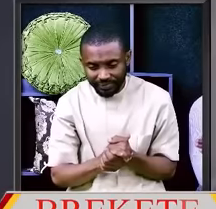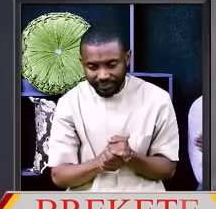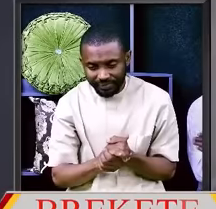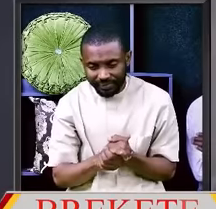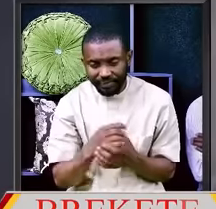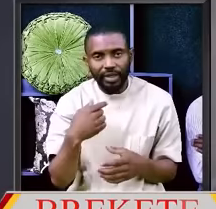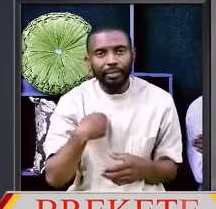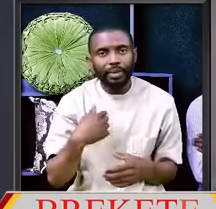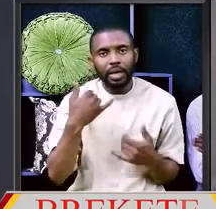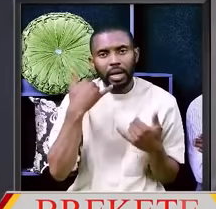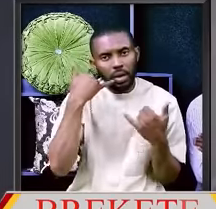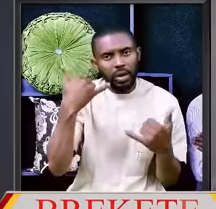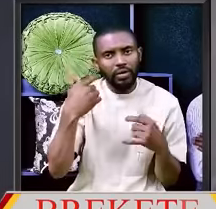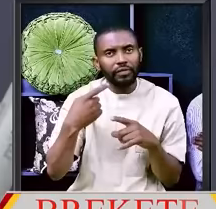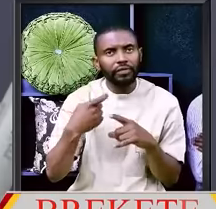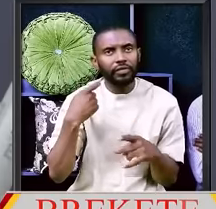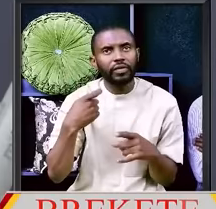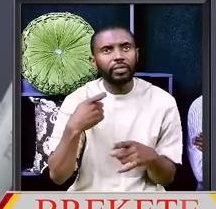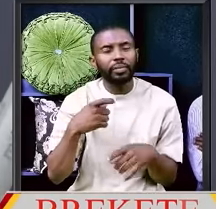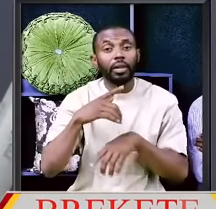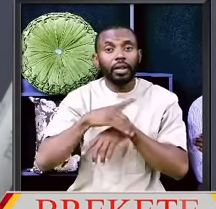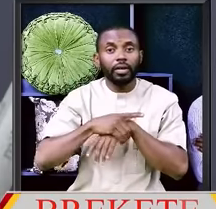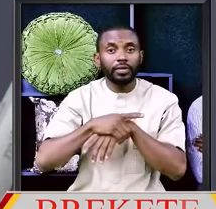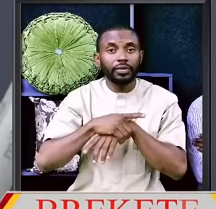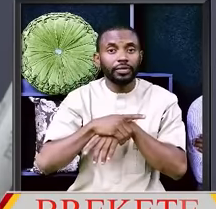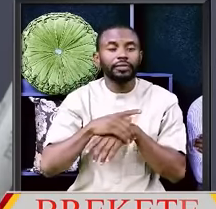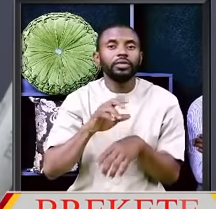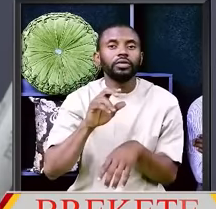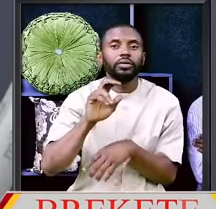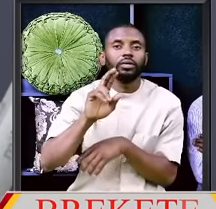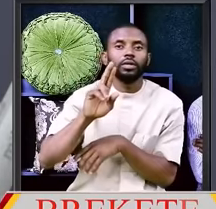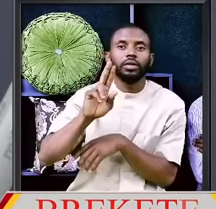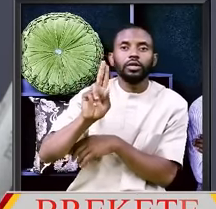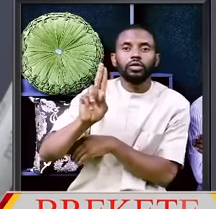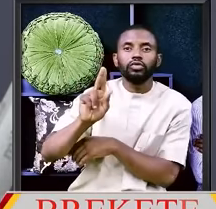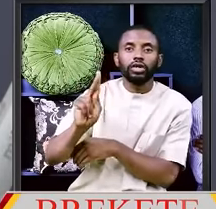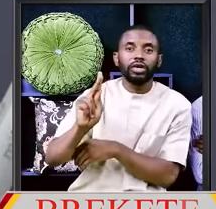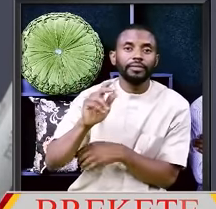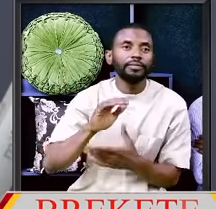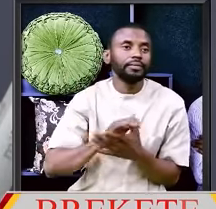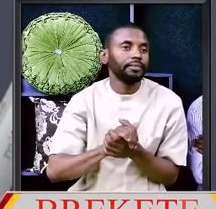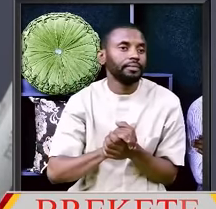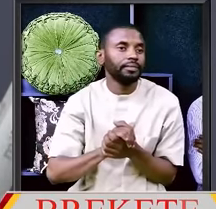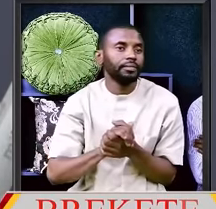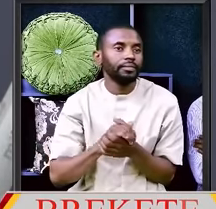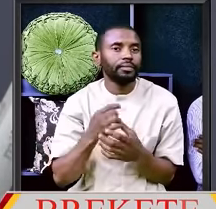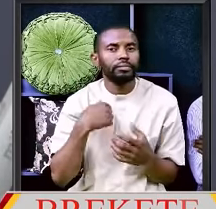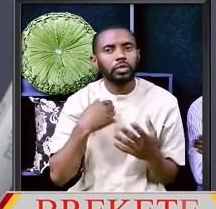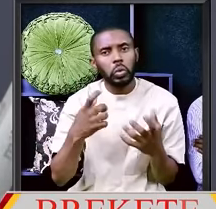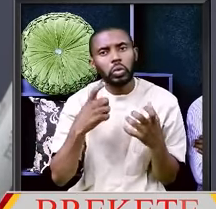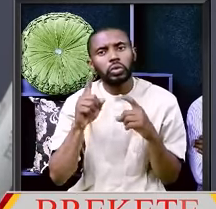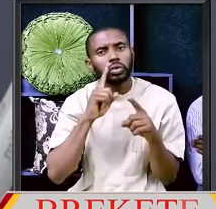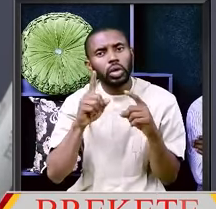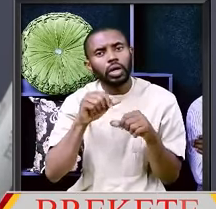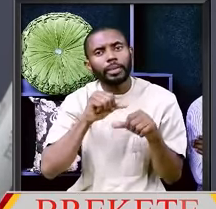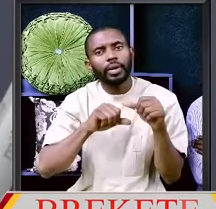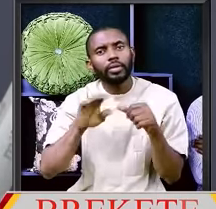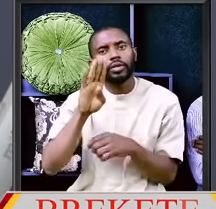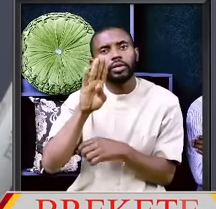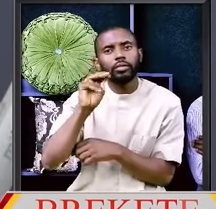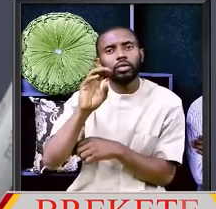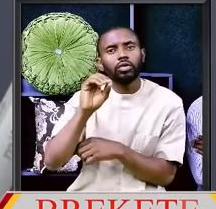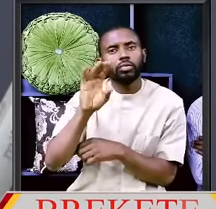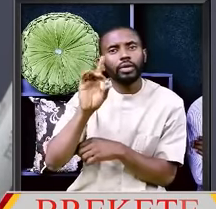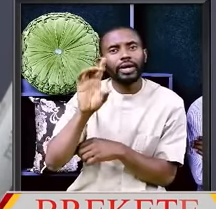Yes, sir. I'm calling from London, UK. I just want to chip in regarding the Mohbad’s case.